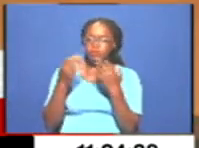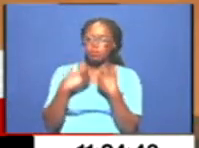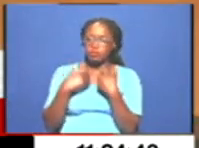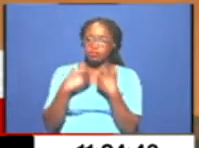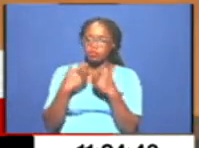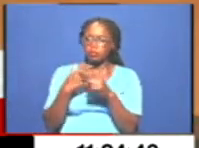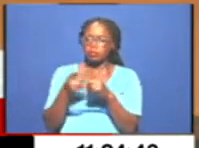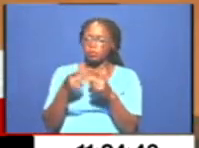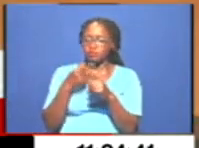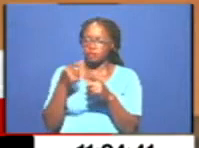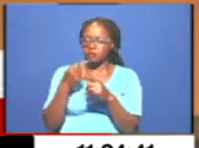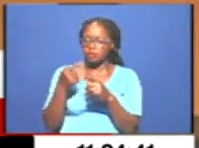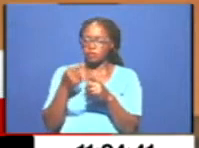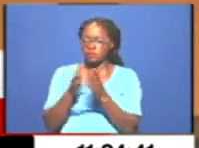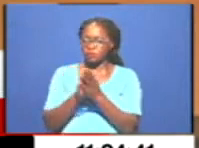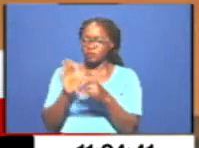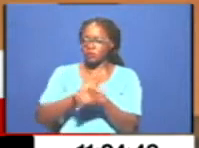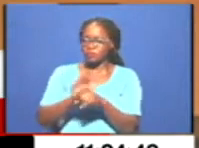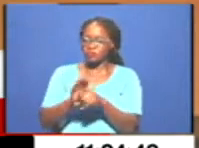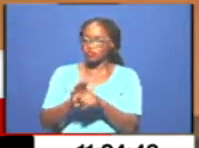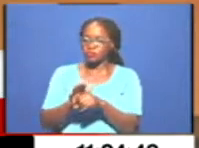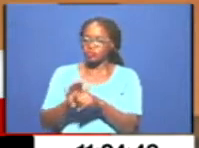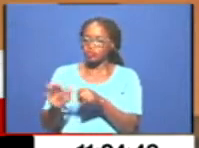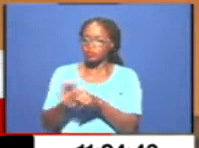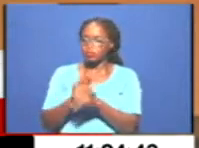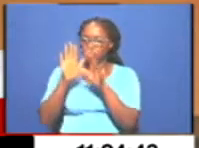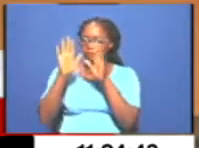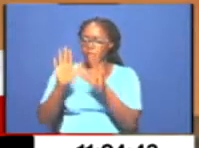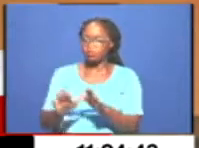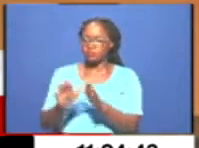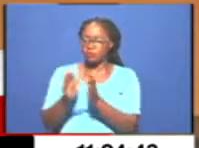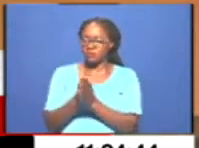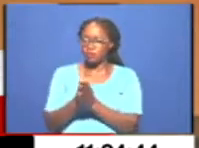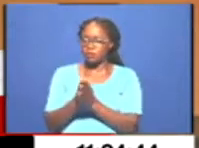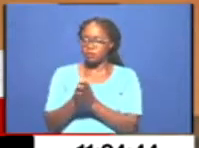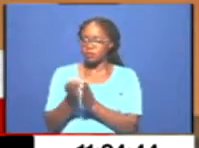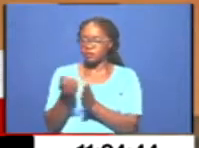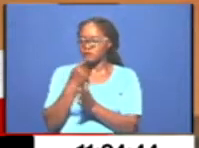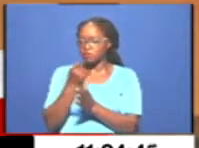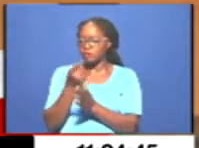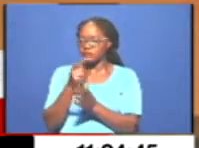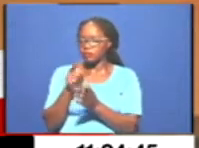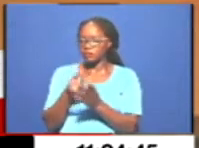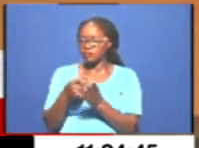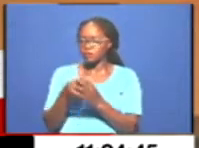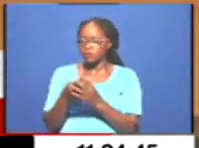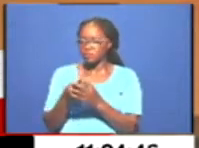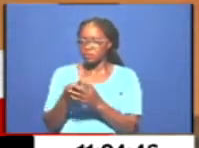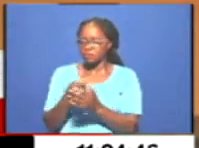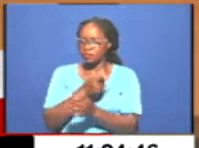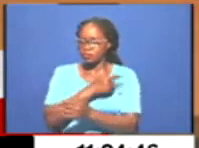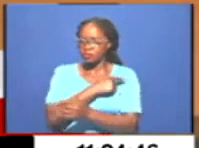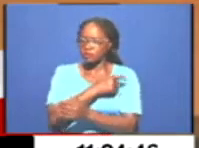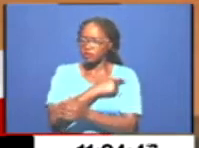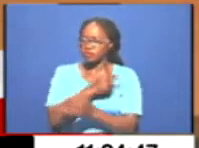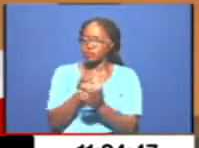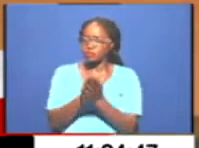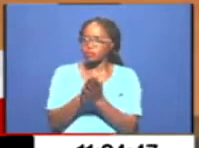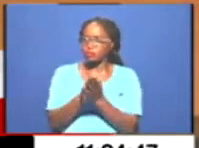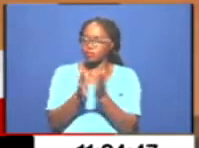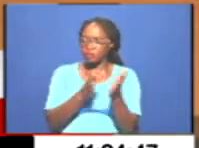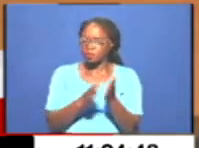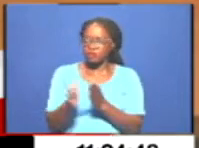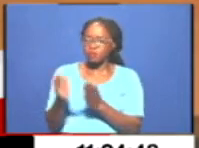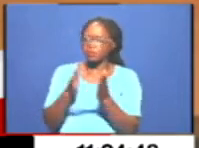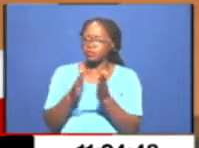mentioned, COVID will be the most important aspect, which means then even our medical teams have to work a lot with the other teams to be able to prepare them. For